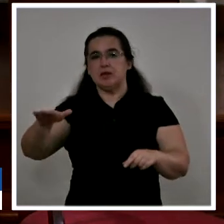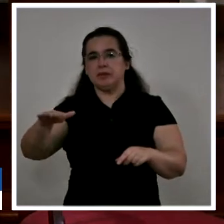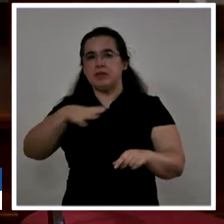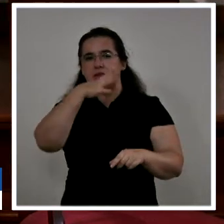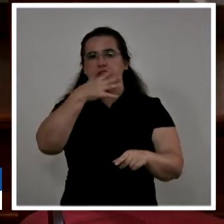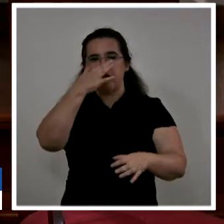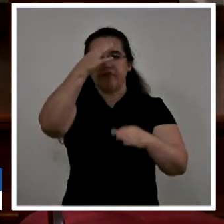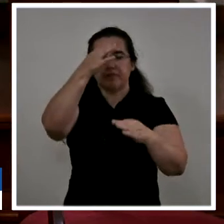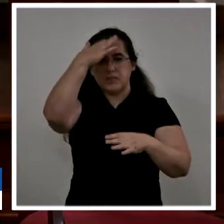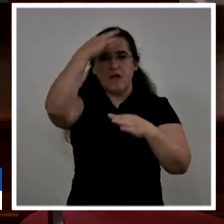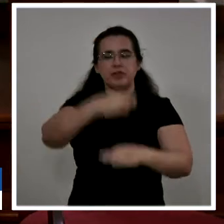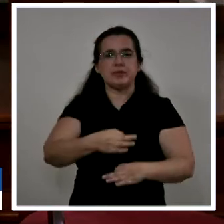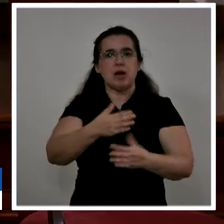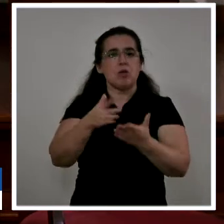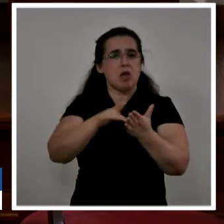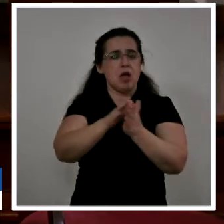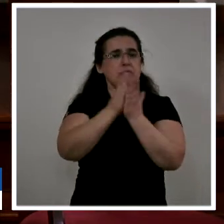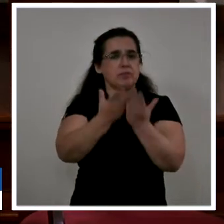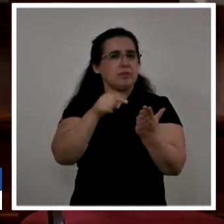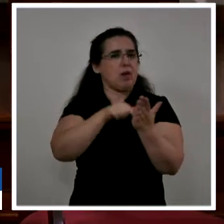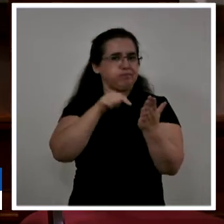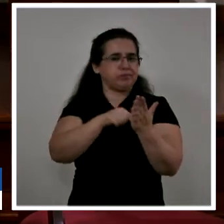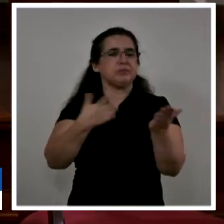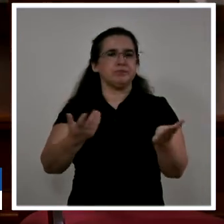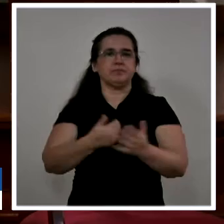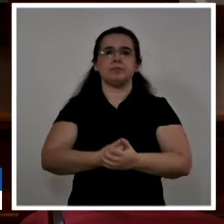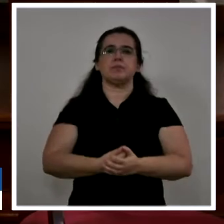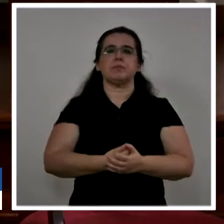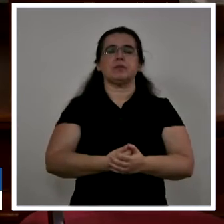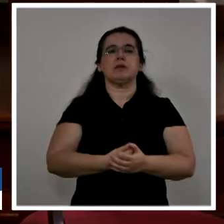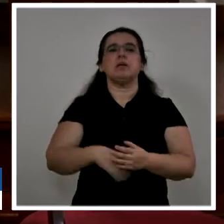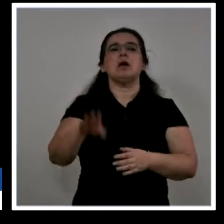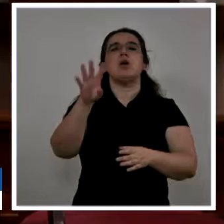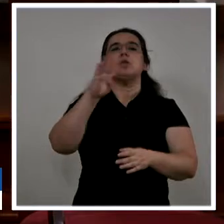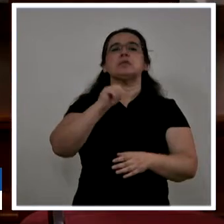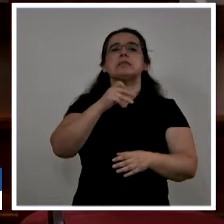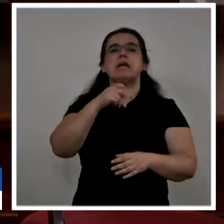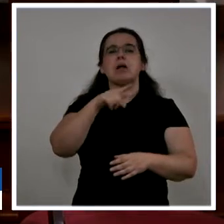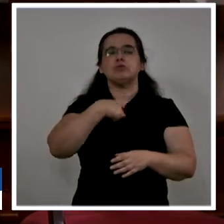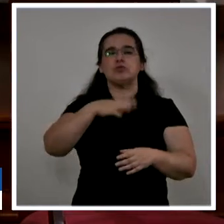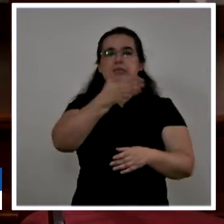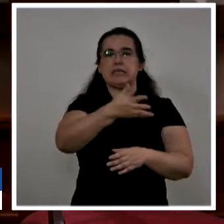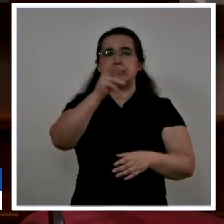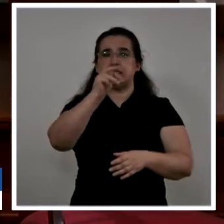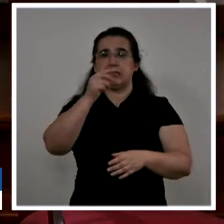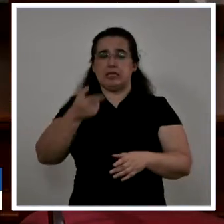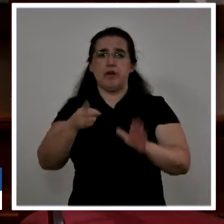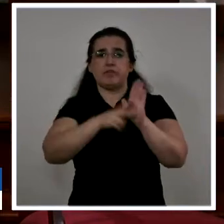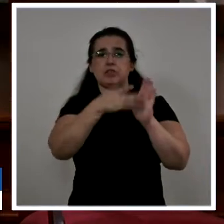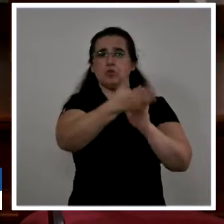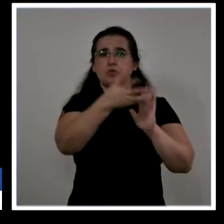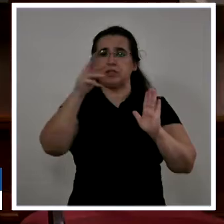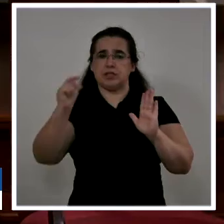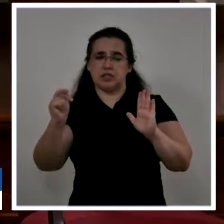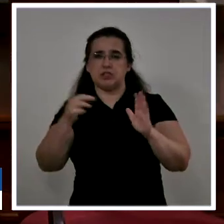esta afirmação bíblica. Psalms 139 verses 1 and 3 says. O Salmos 139 versículos 1 e 3 diz: